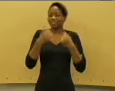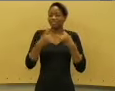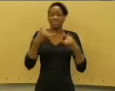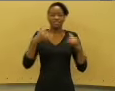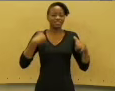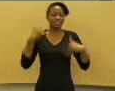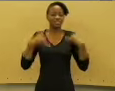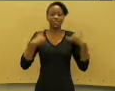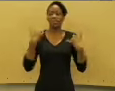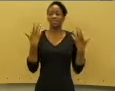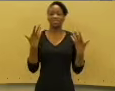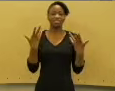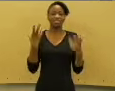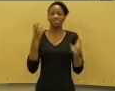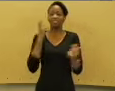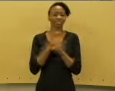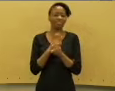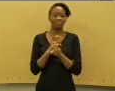So